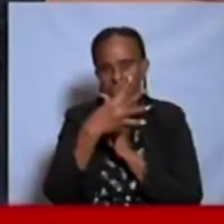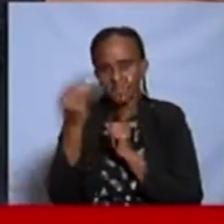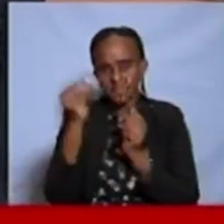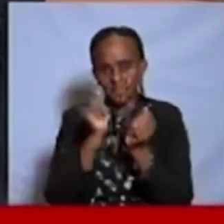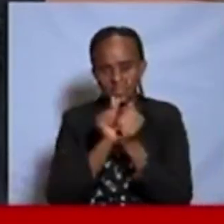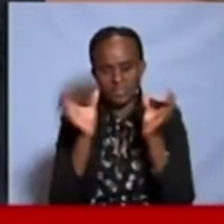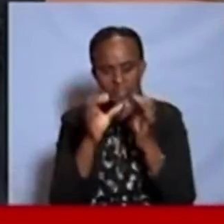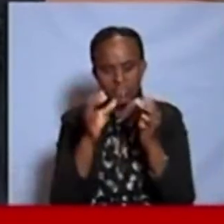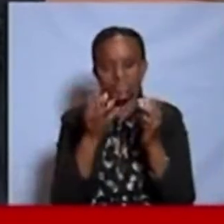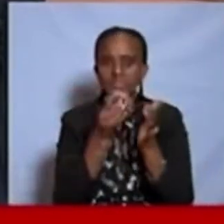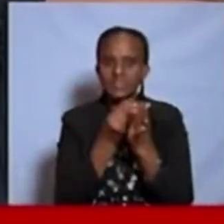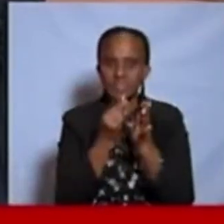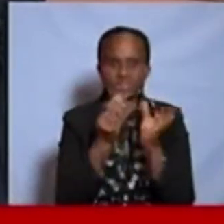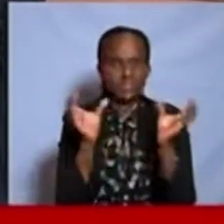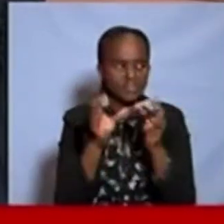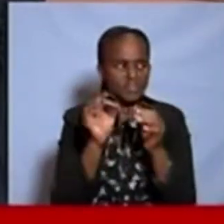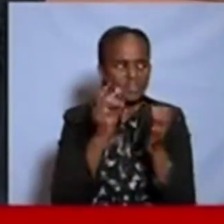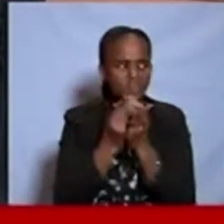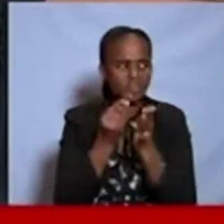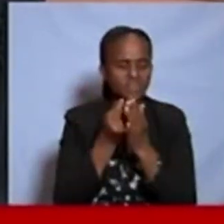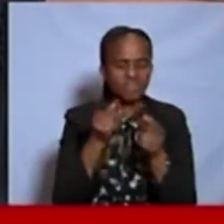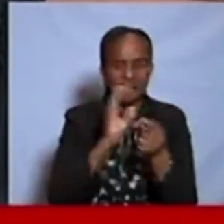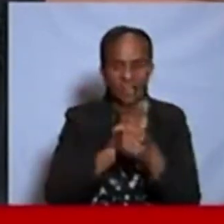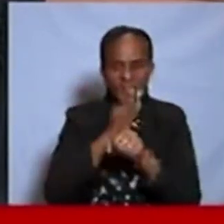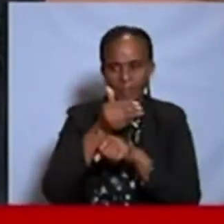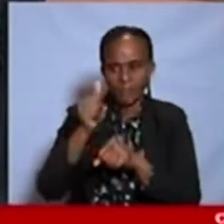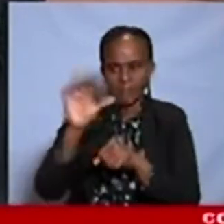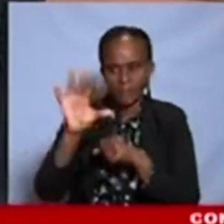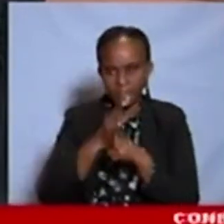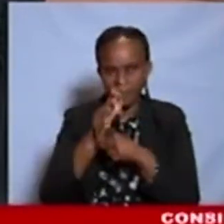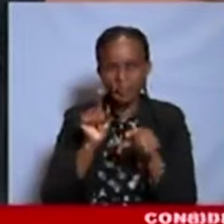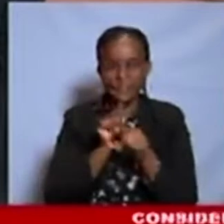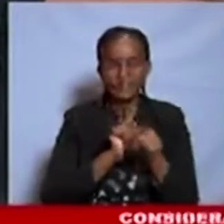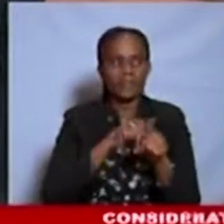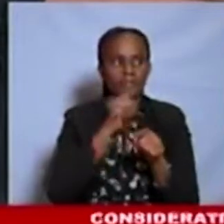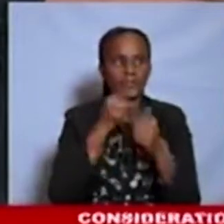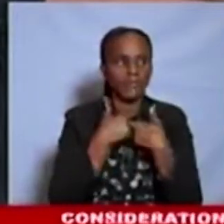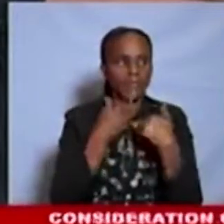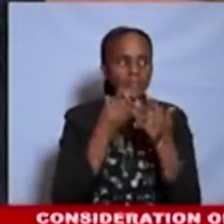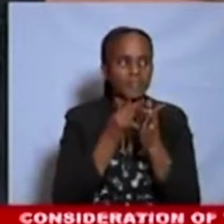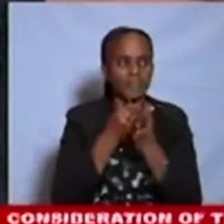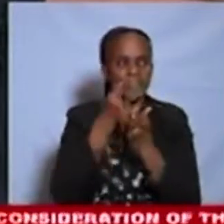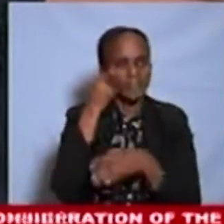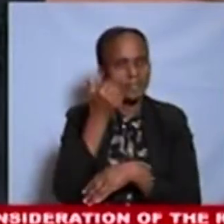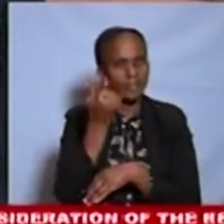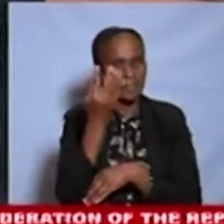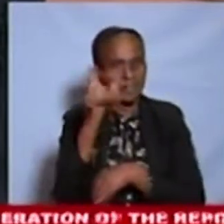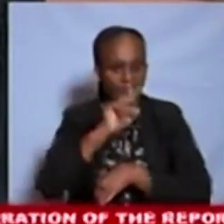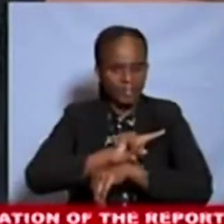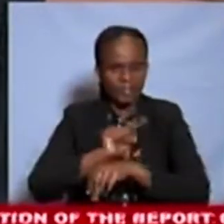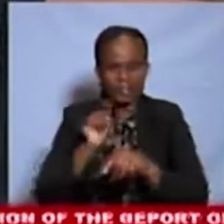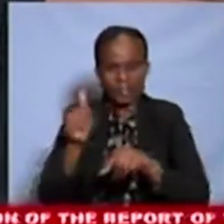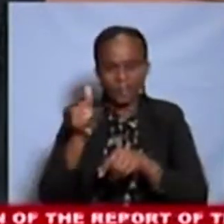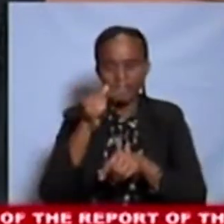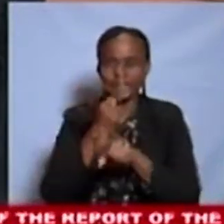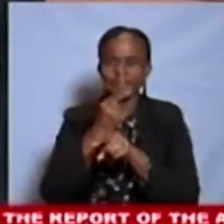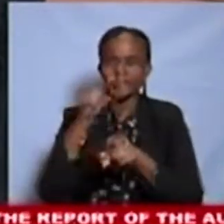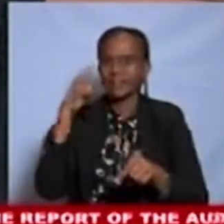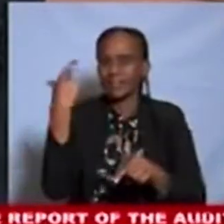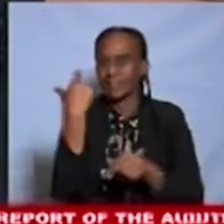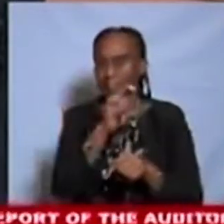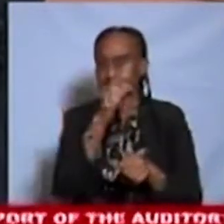the council money. Then he comes back, he doesn't have money for 14 days, and you just charge